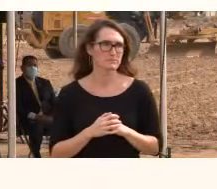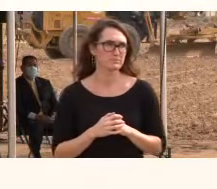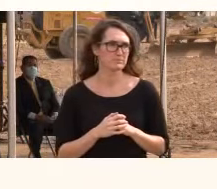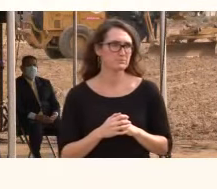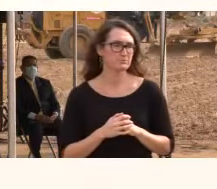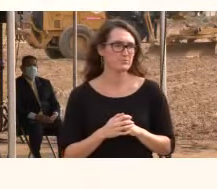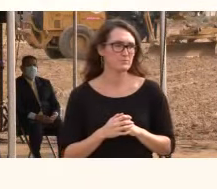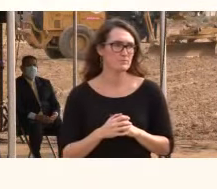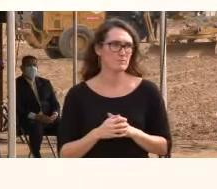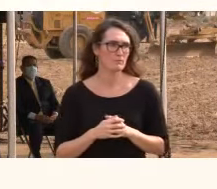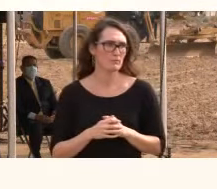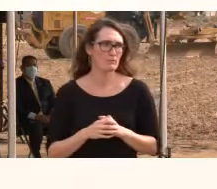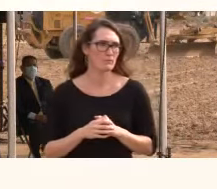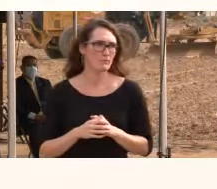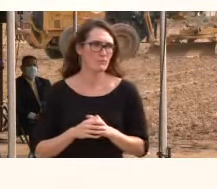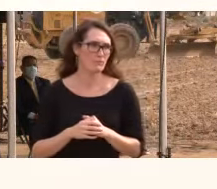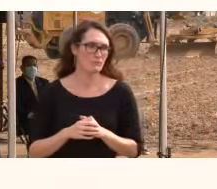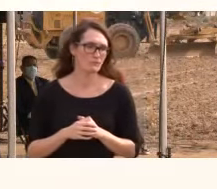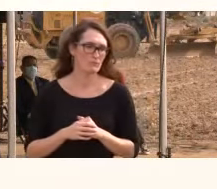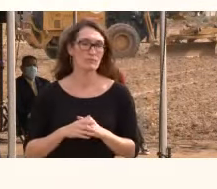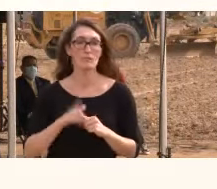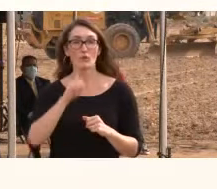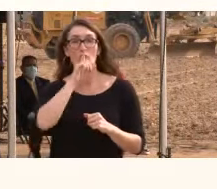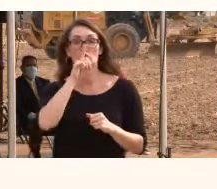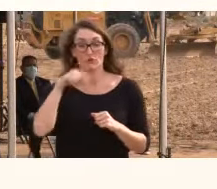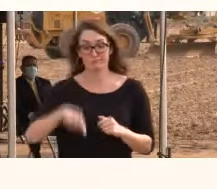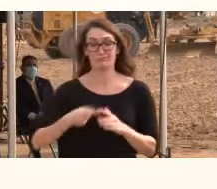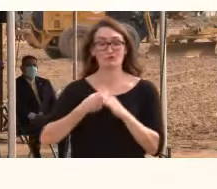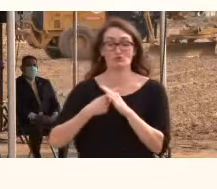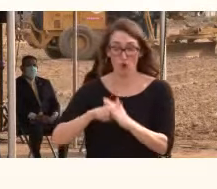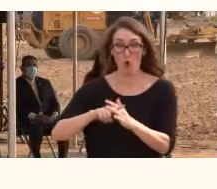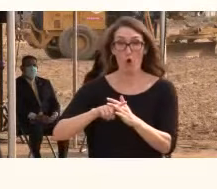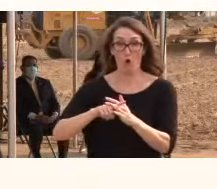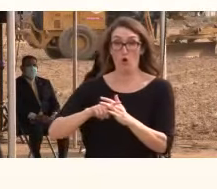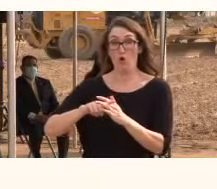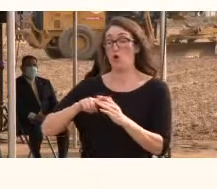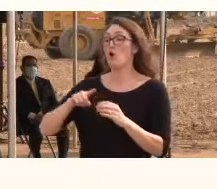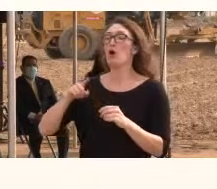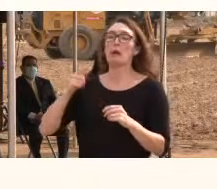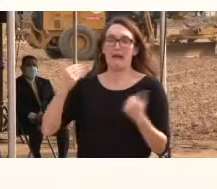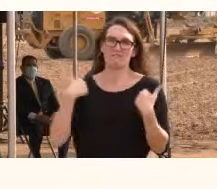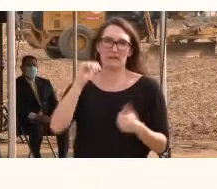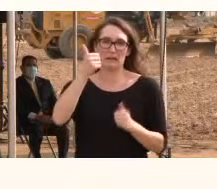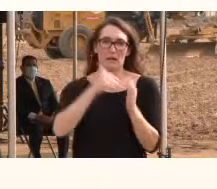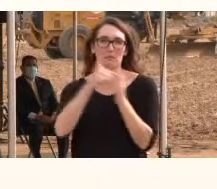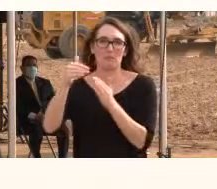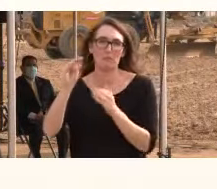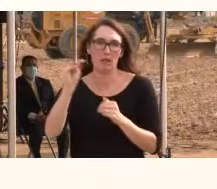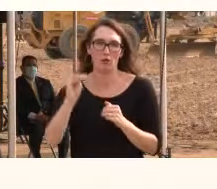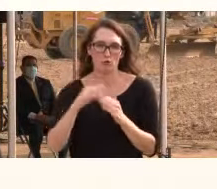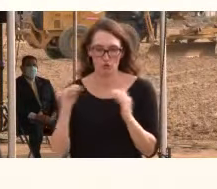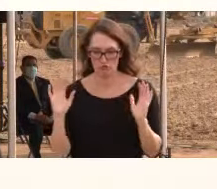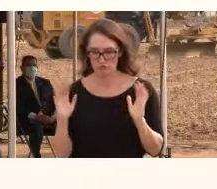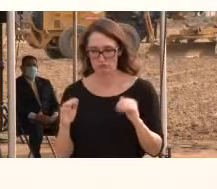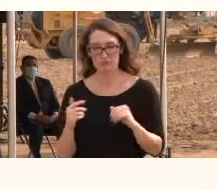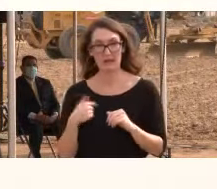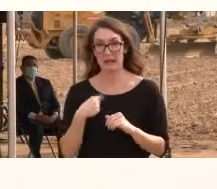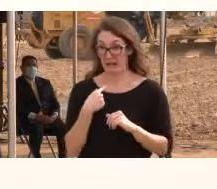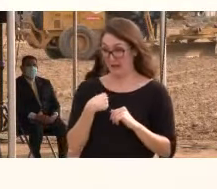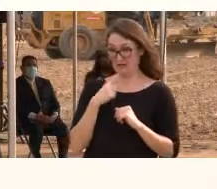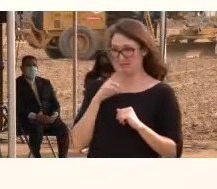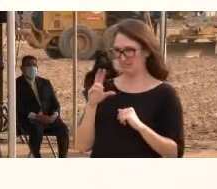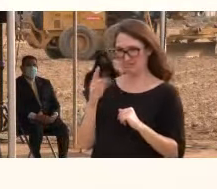when it started out as a seed of $10 million. When I said, that's not